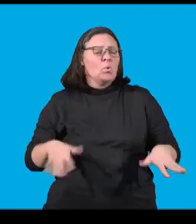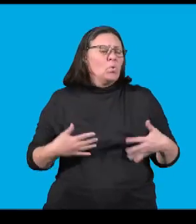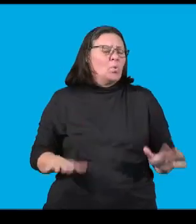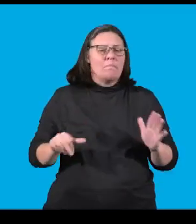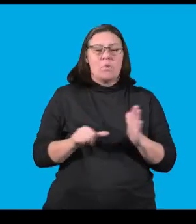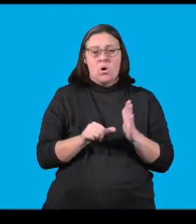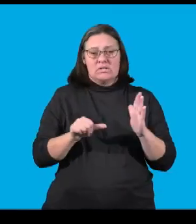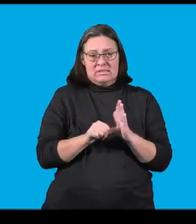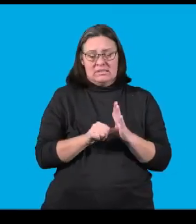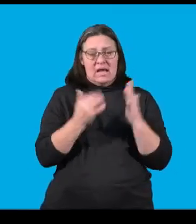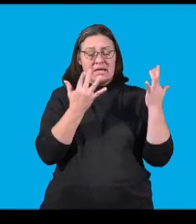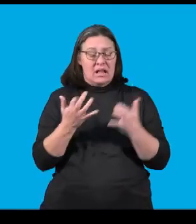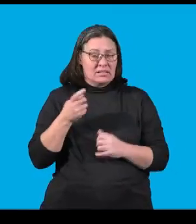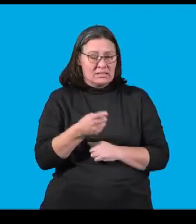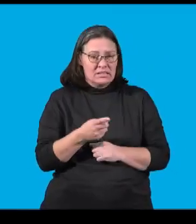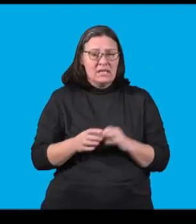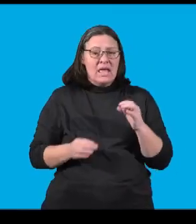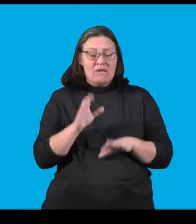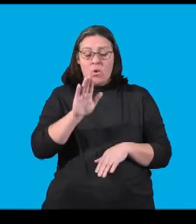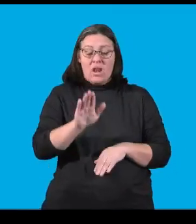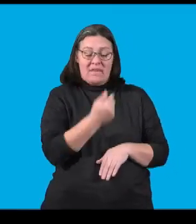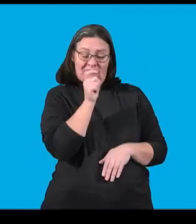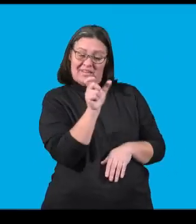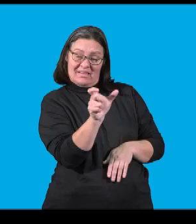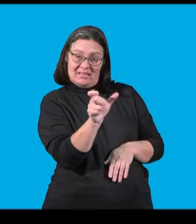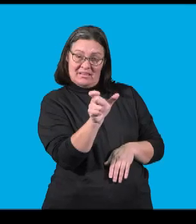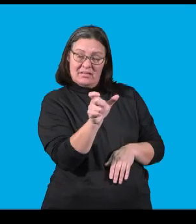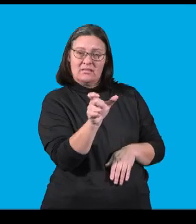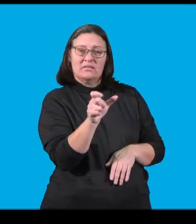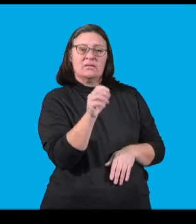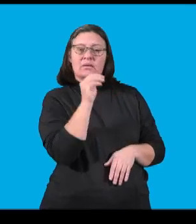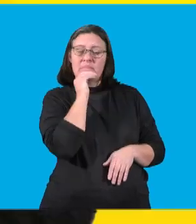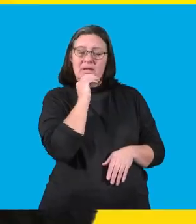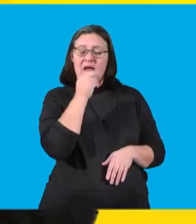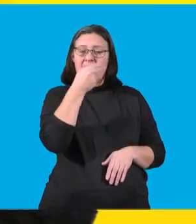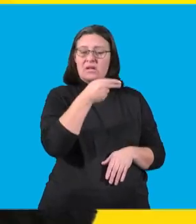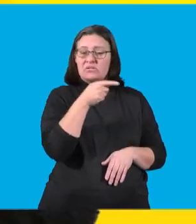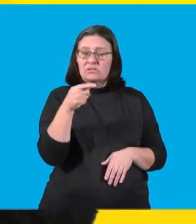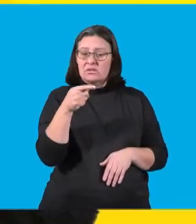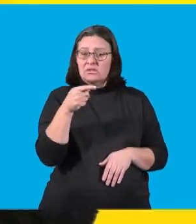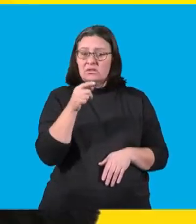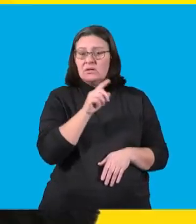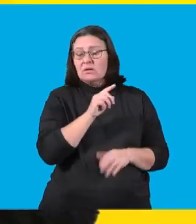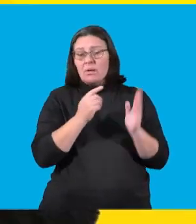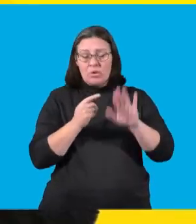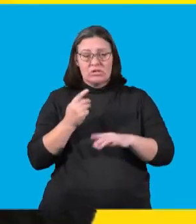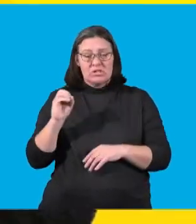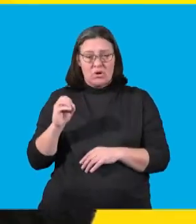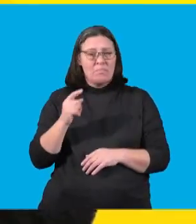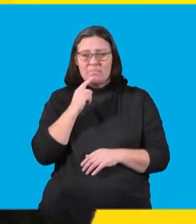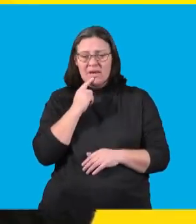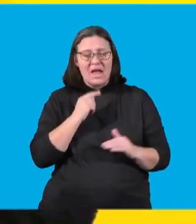is so essential and important to calculus that if you leave that little phrase out, limit as h tends to 0, you're not